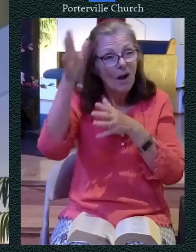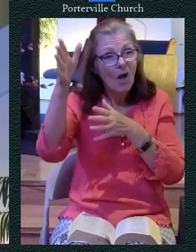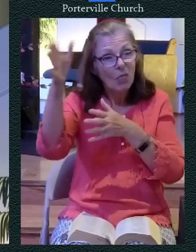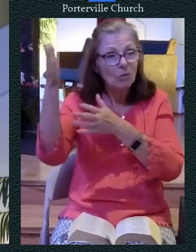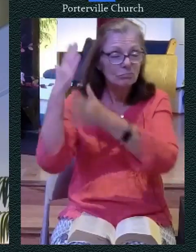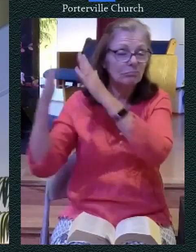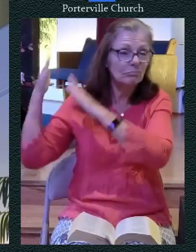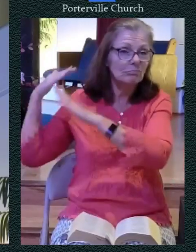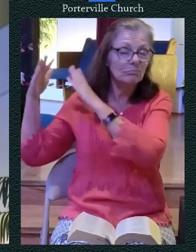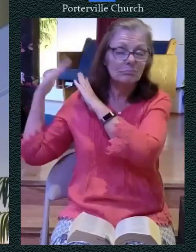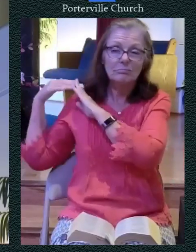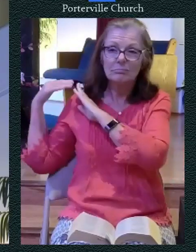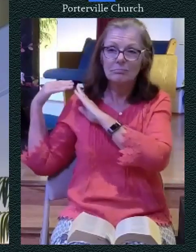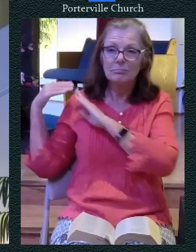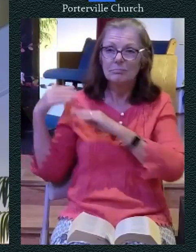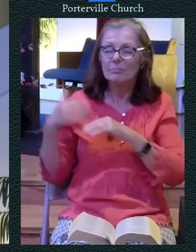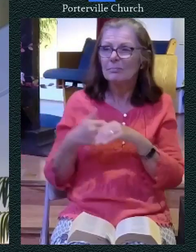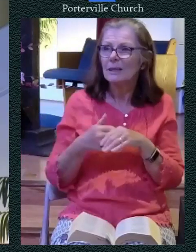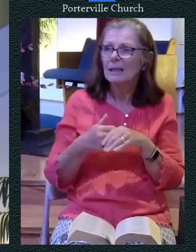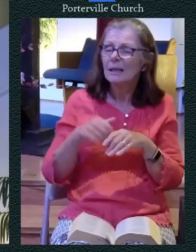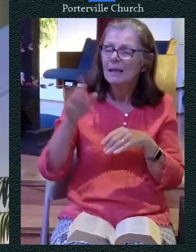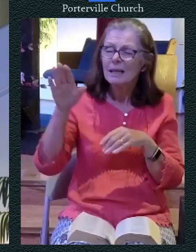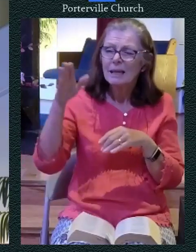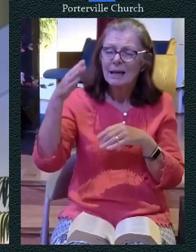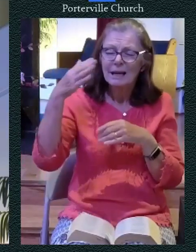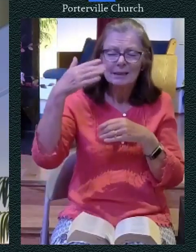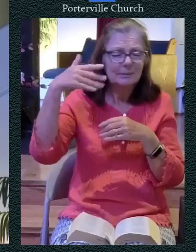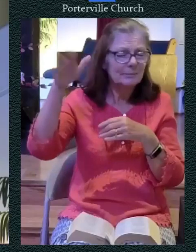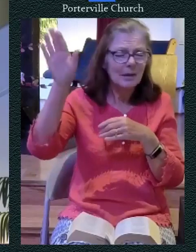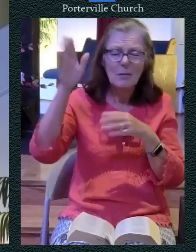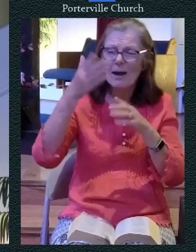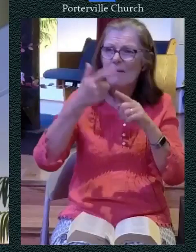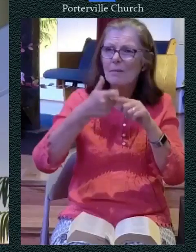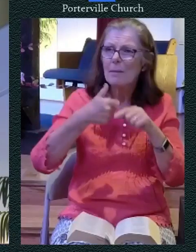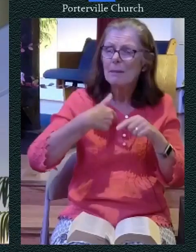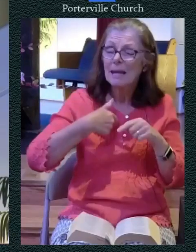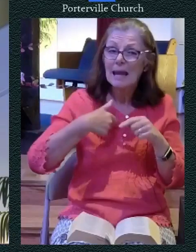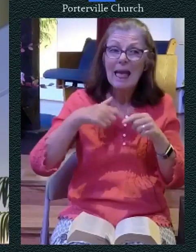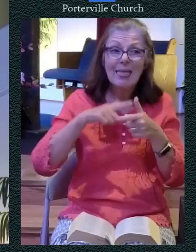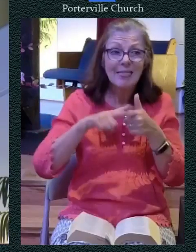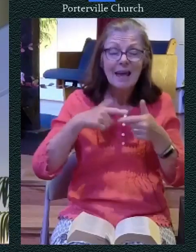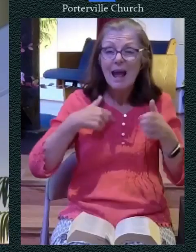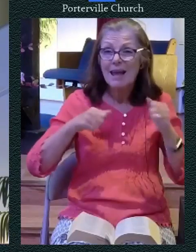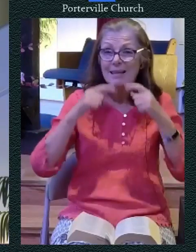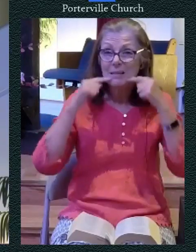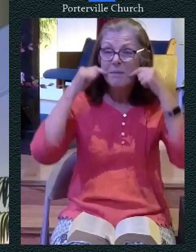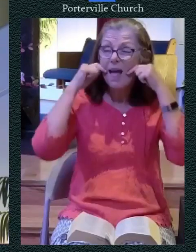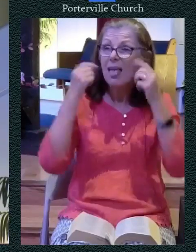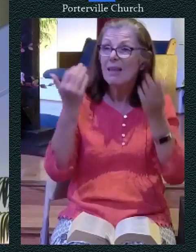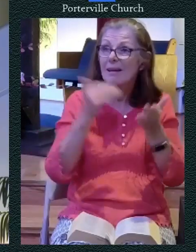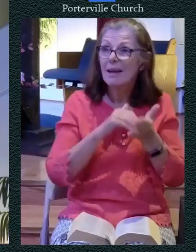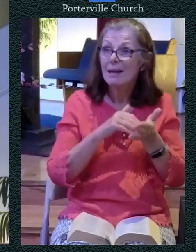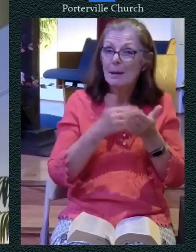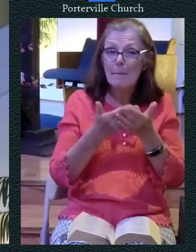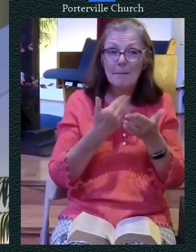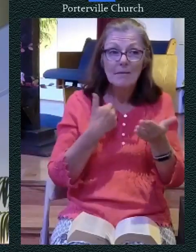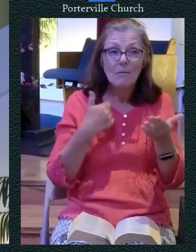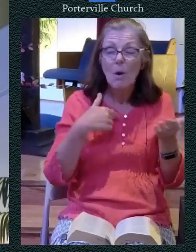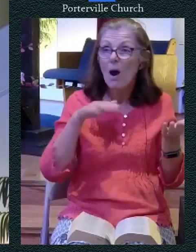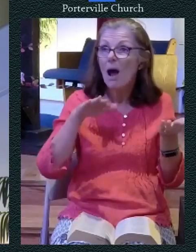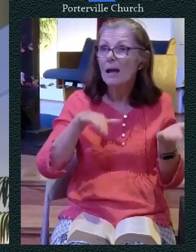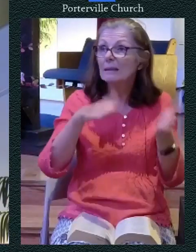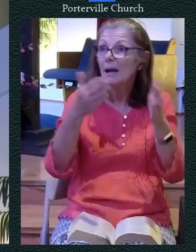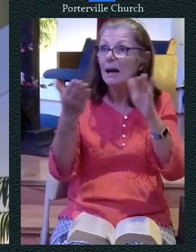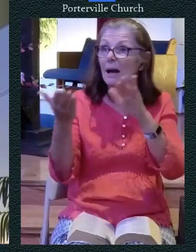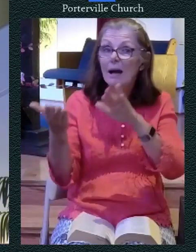your gaze away from me, that I may smile again before I depart